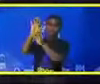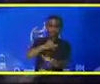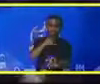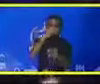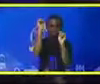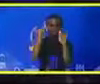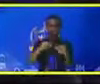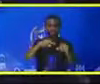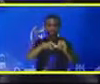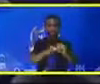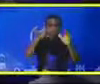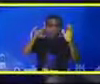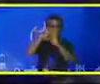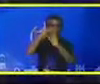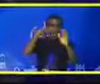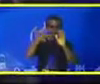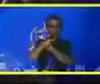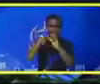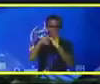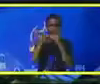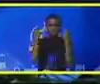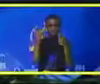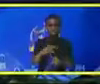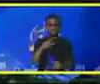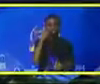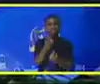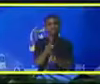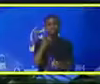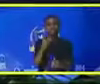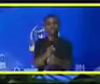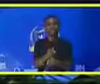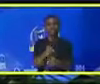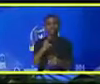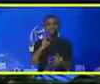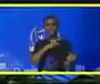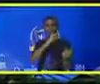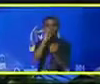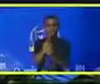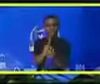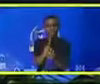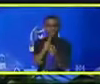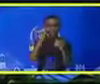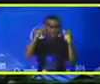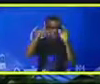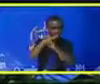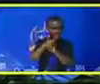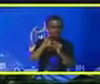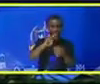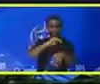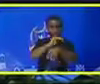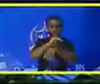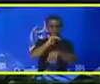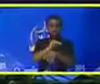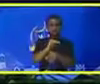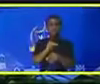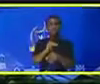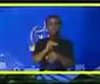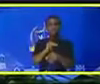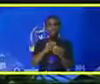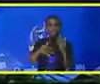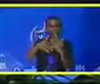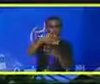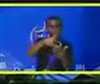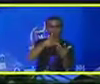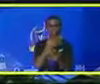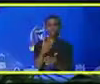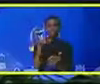When you encounter the authentic prophetic ministry, among the many things that happen is that